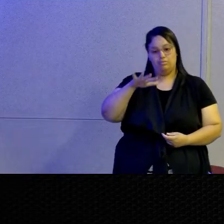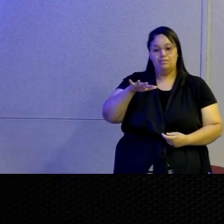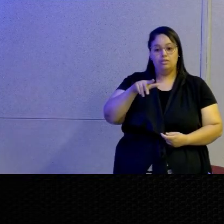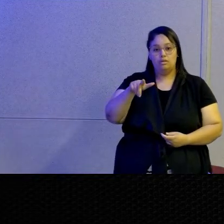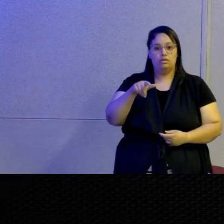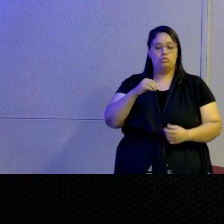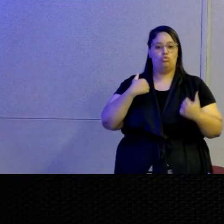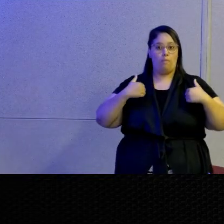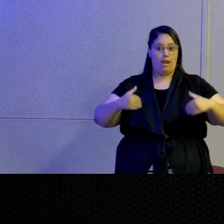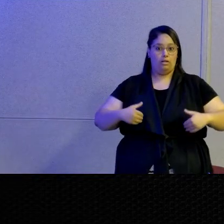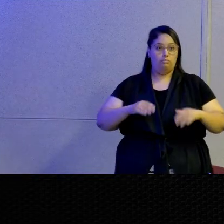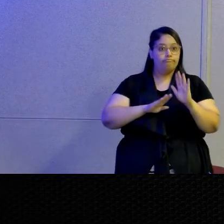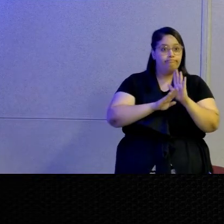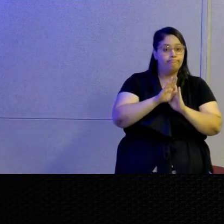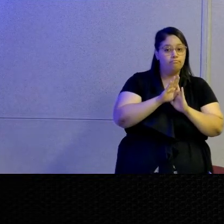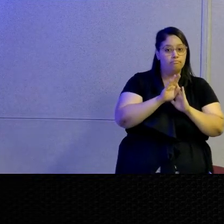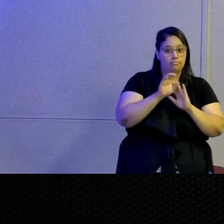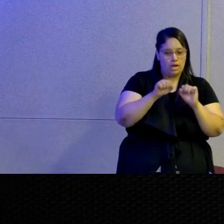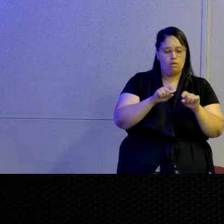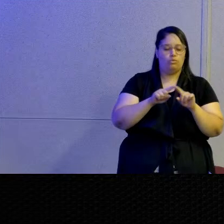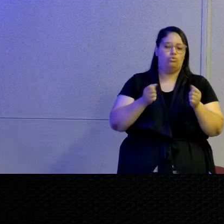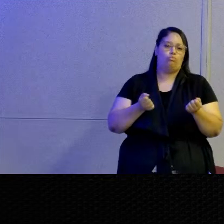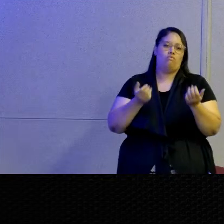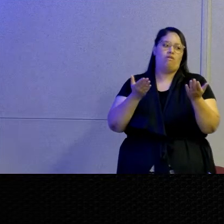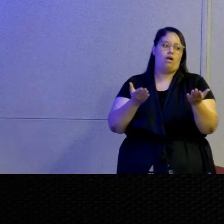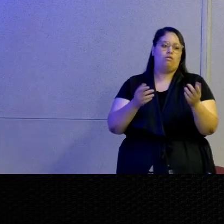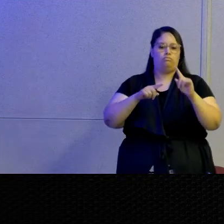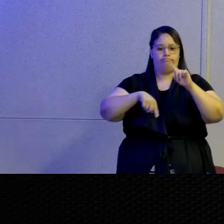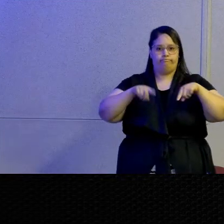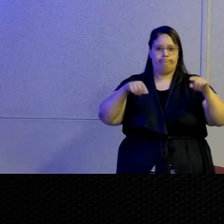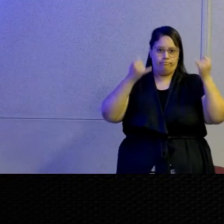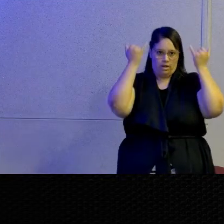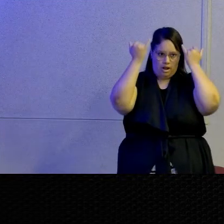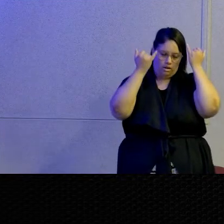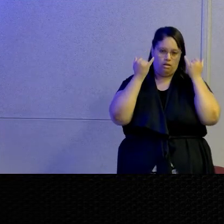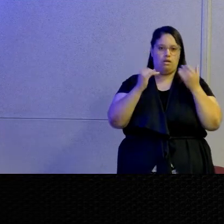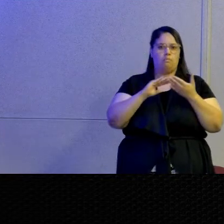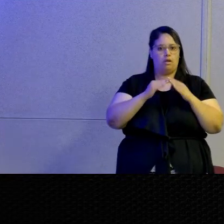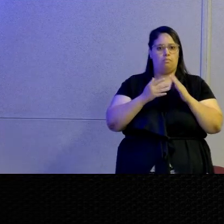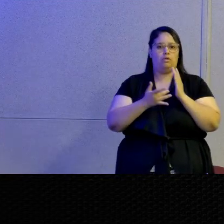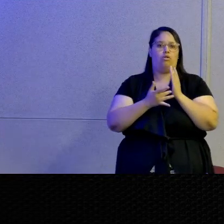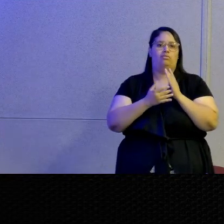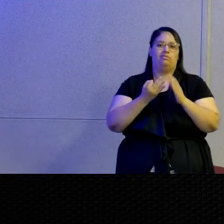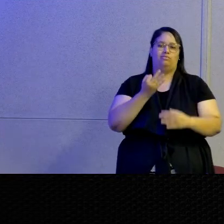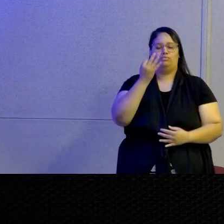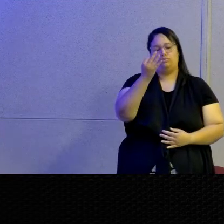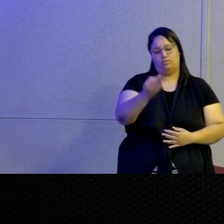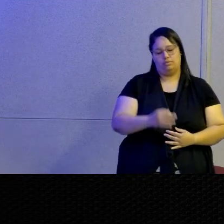enriches humanity, but also provides the wellspring of ideas that become the technology of the future.